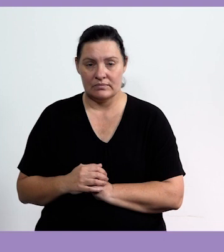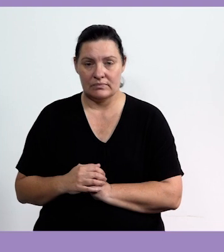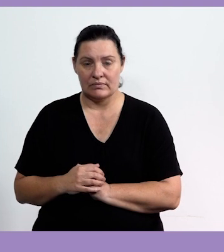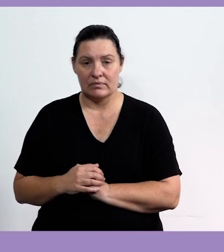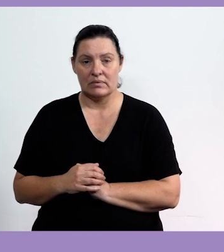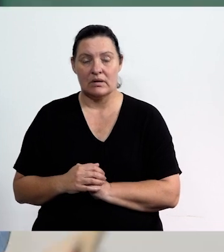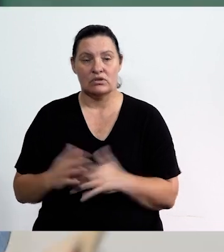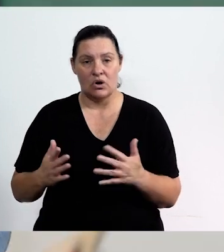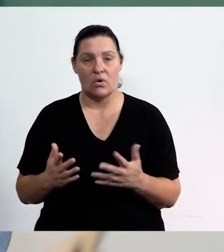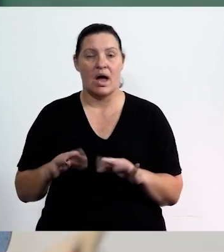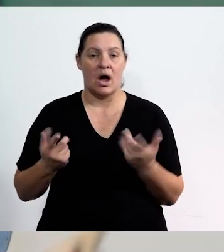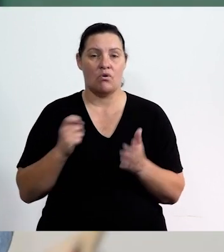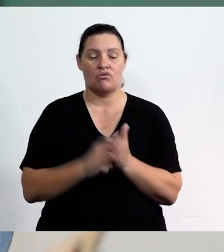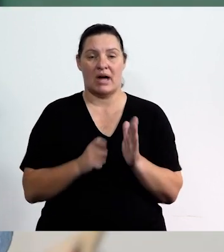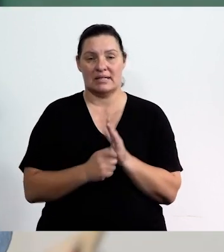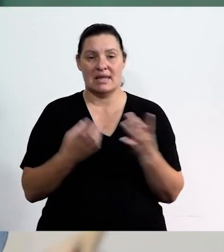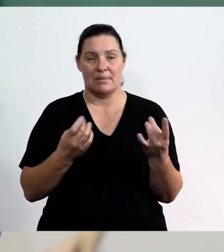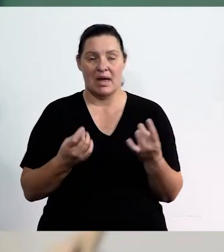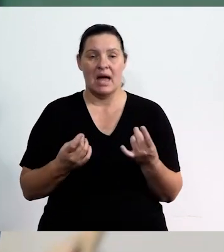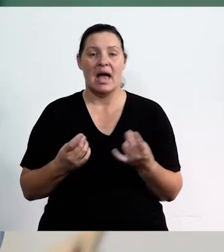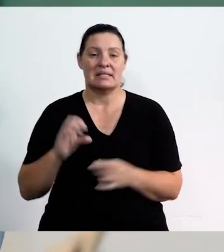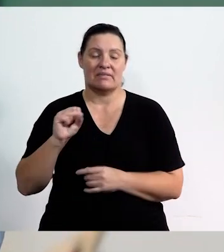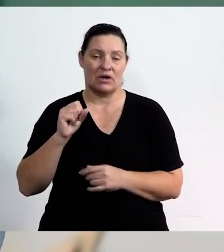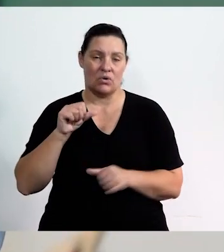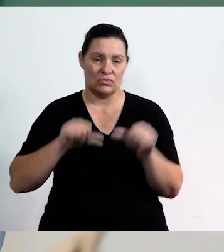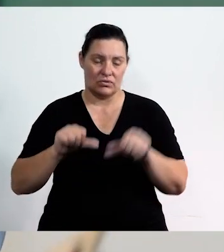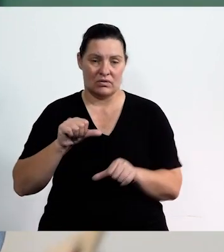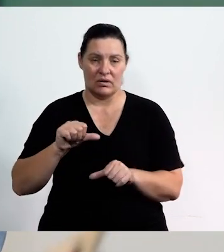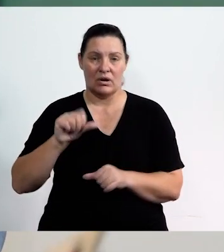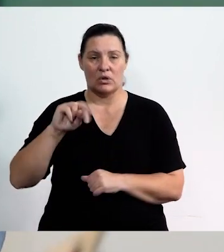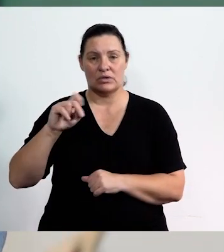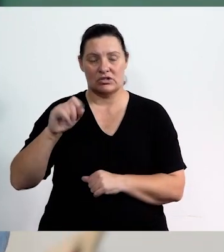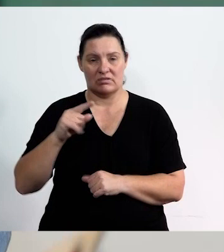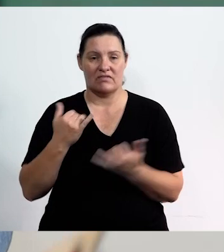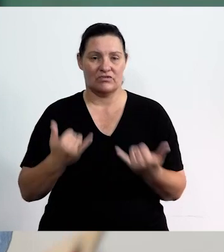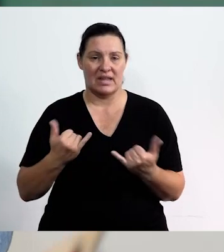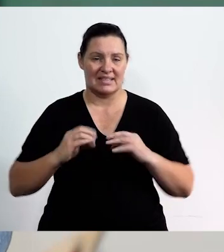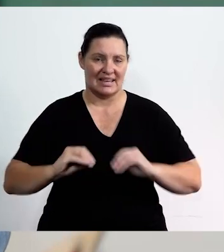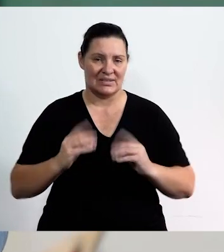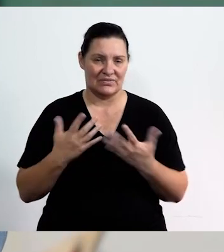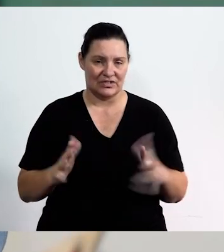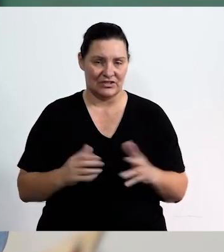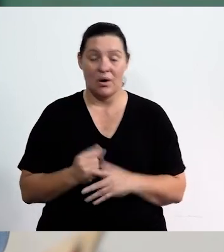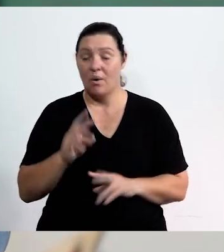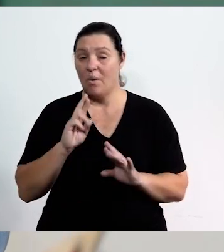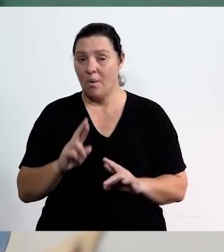2. So that is how we write our numbers in scientific notation, and that is it for today's